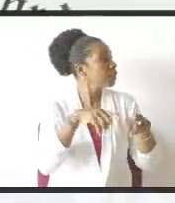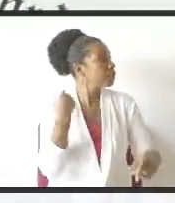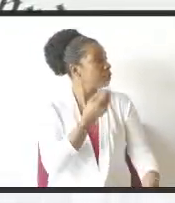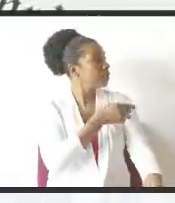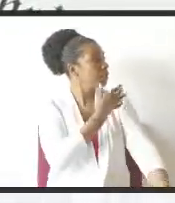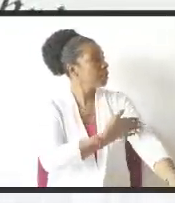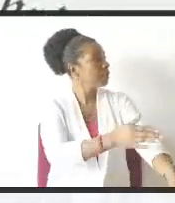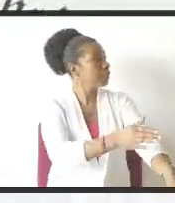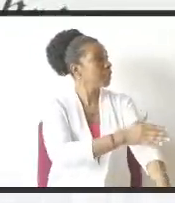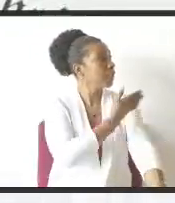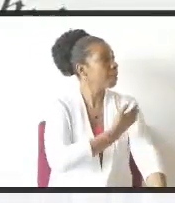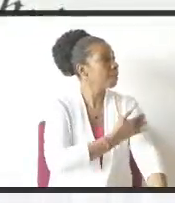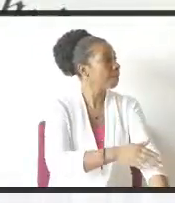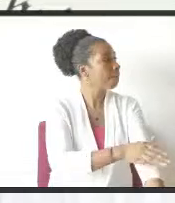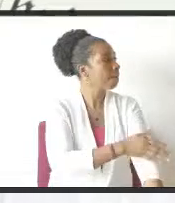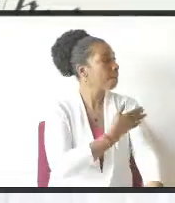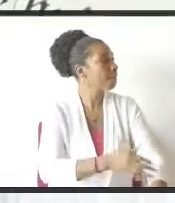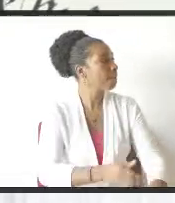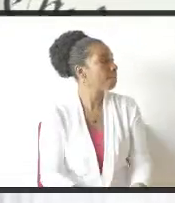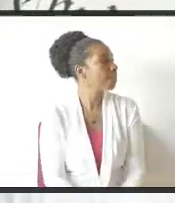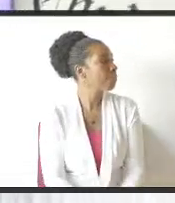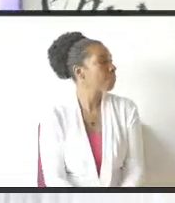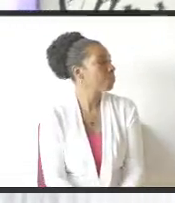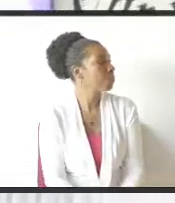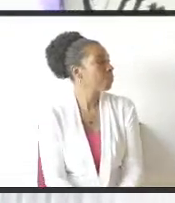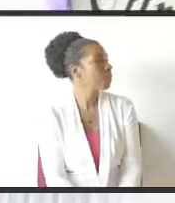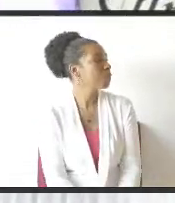let go. Let go.